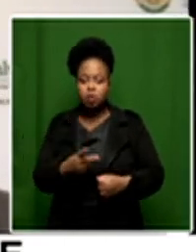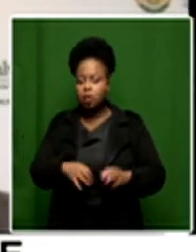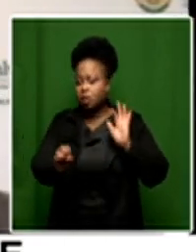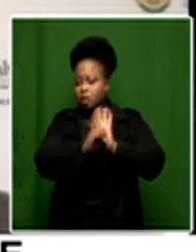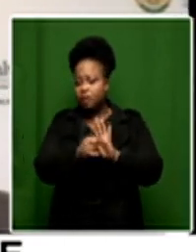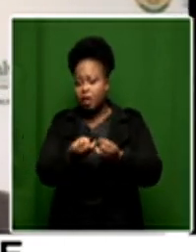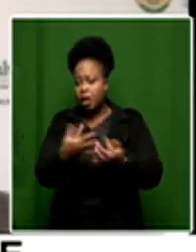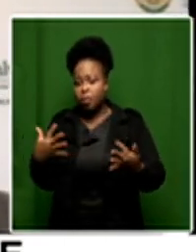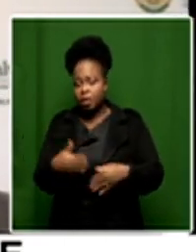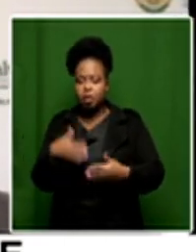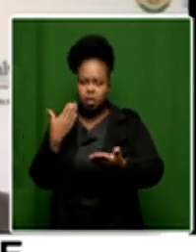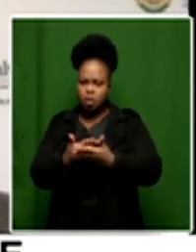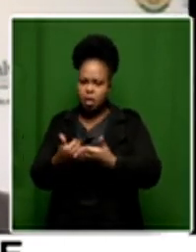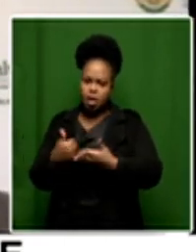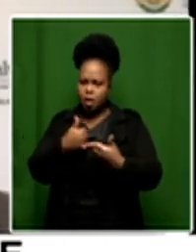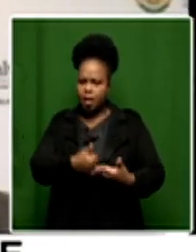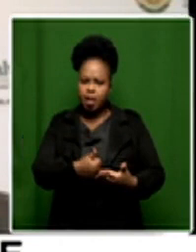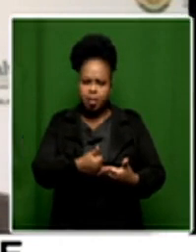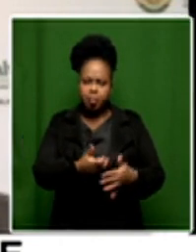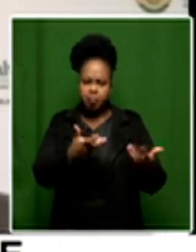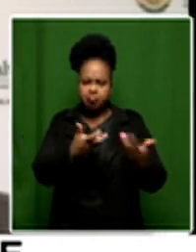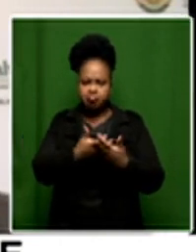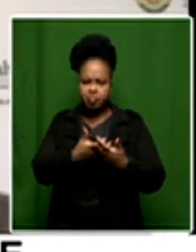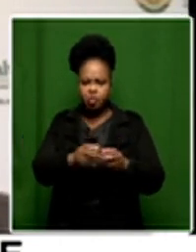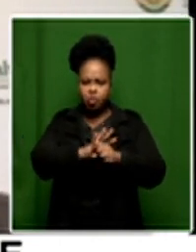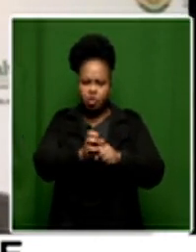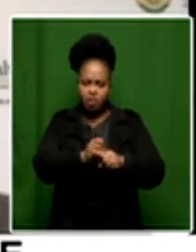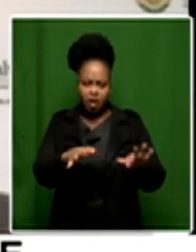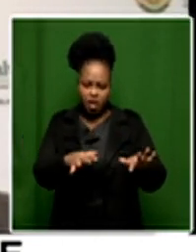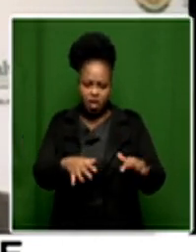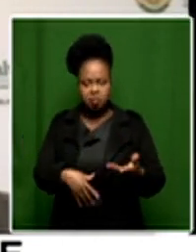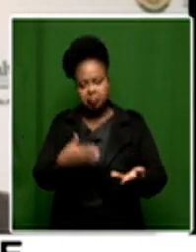see which ones could well be applied to fight the